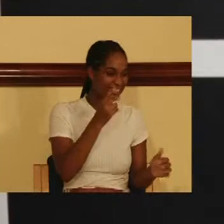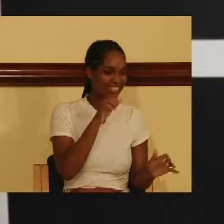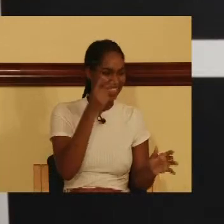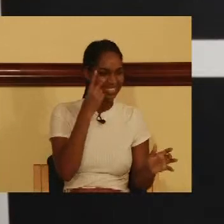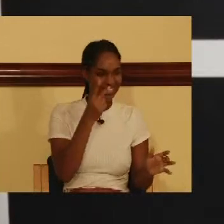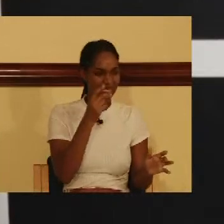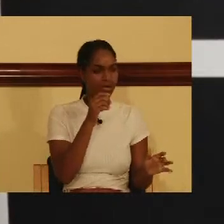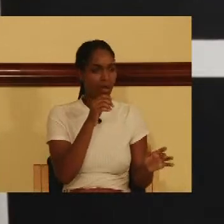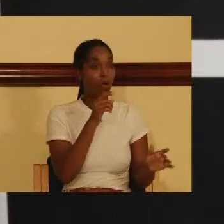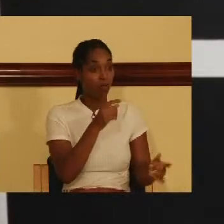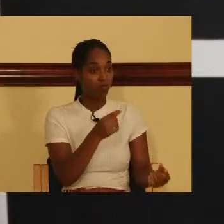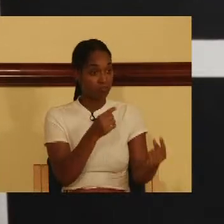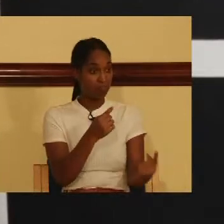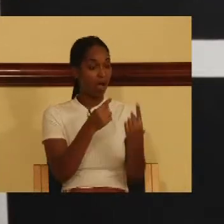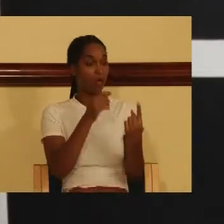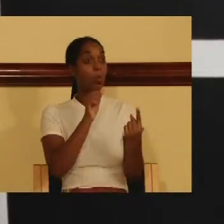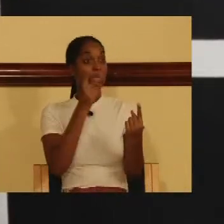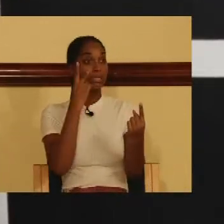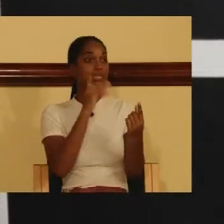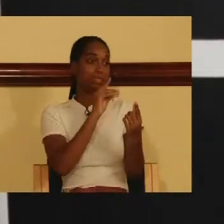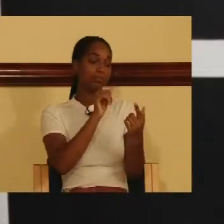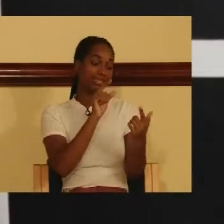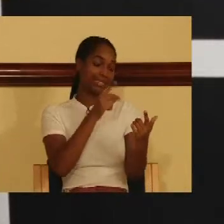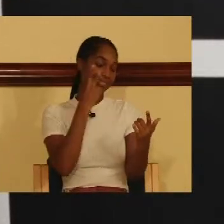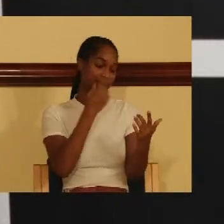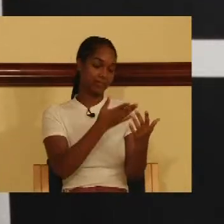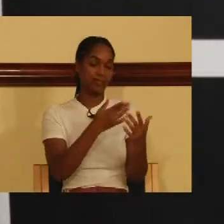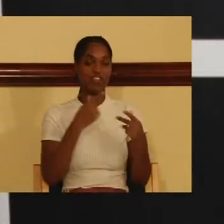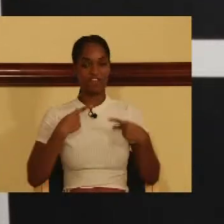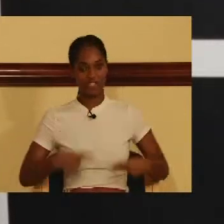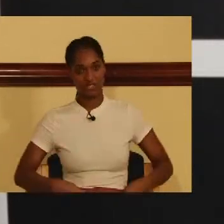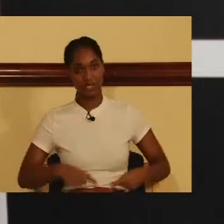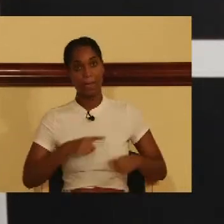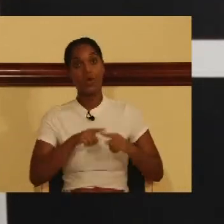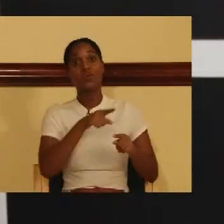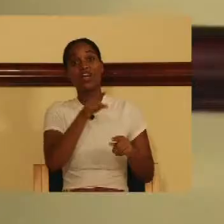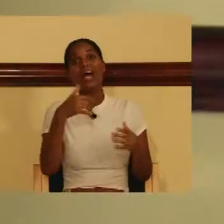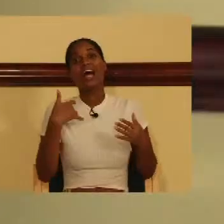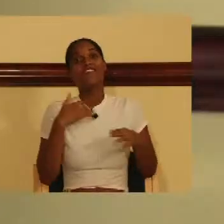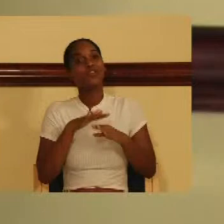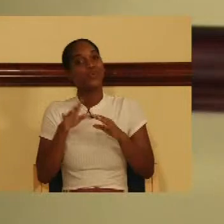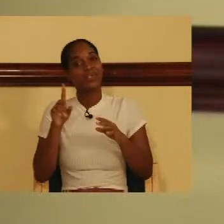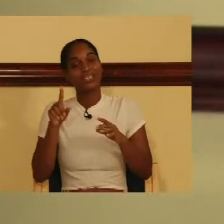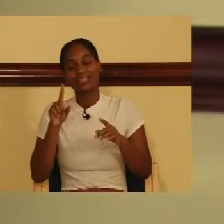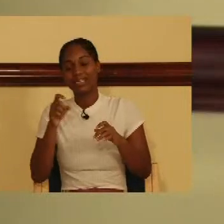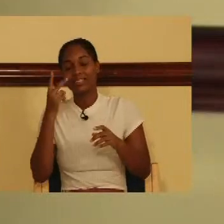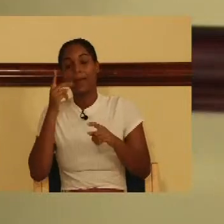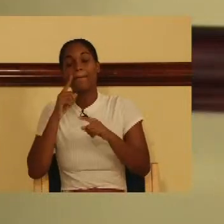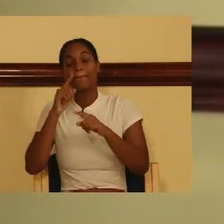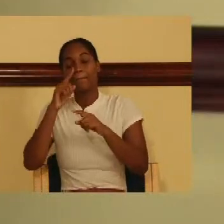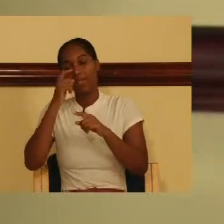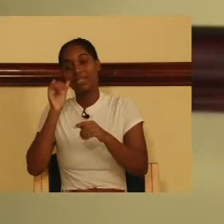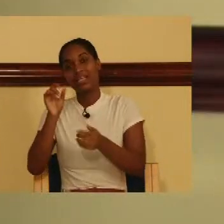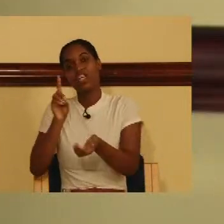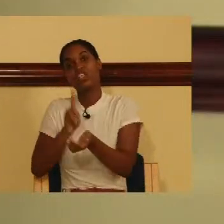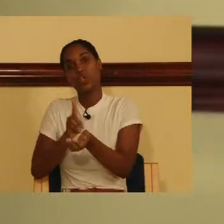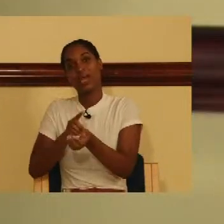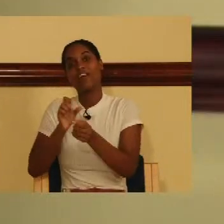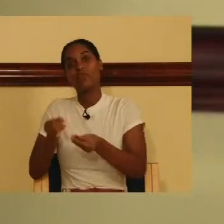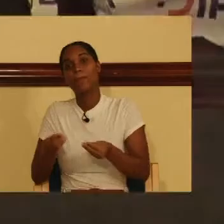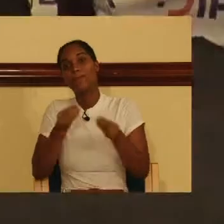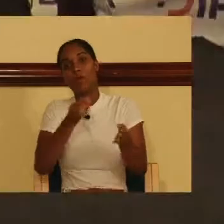the bat. But because there are those that you are not able to see, then the medical professional will have to provide